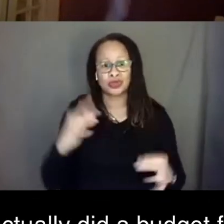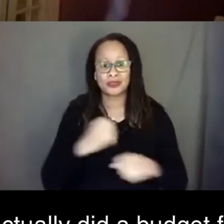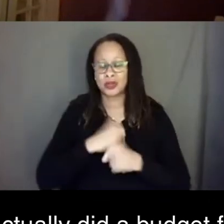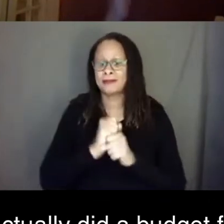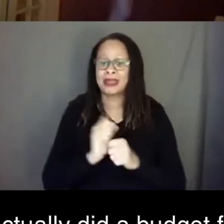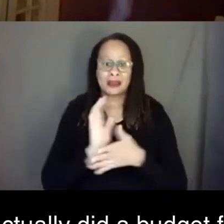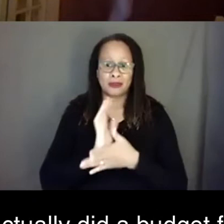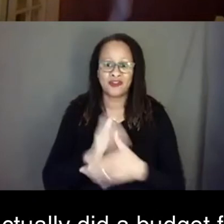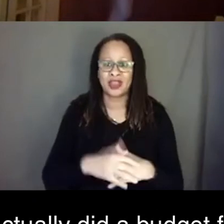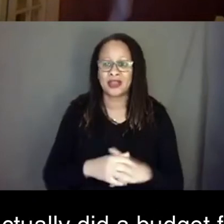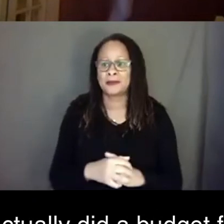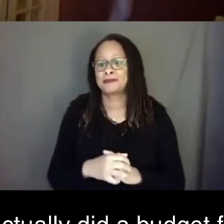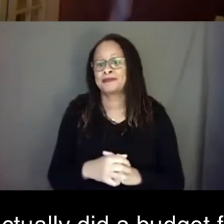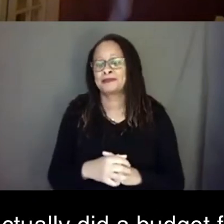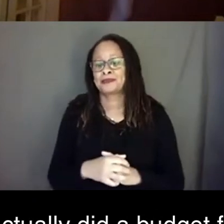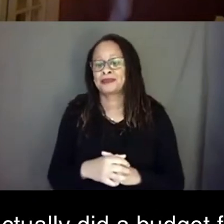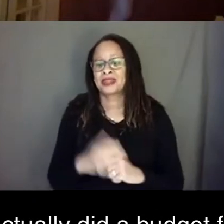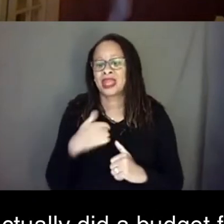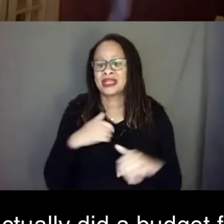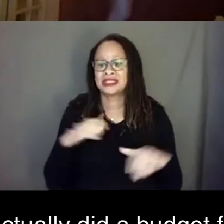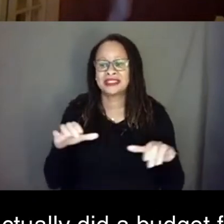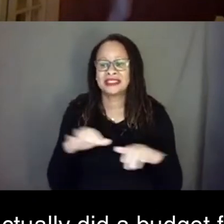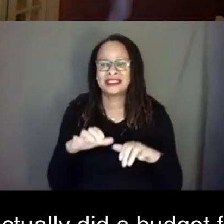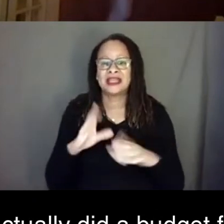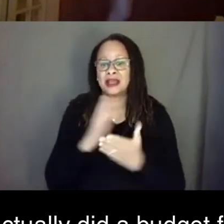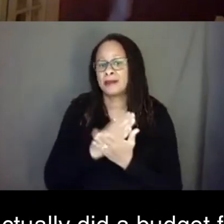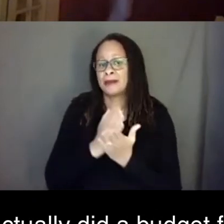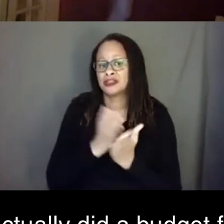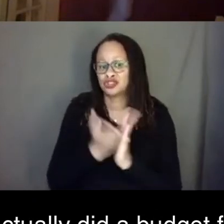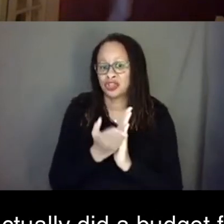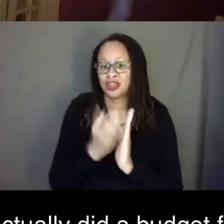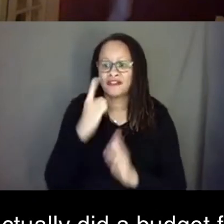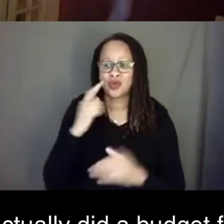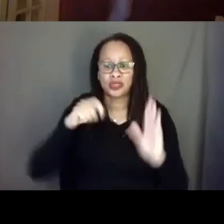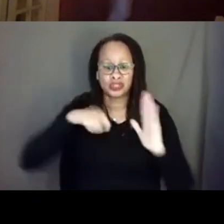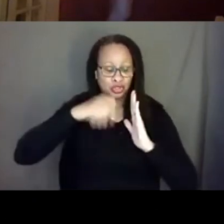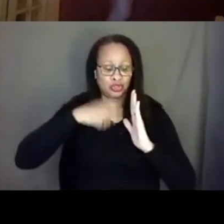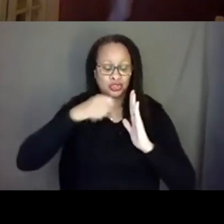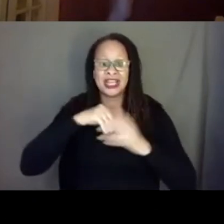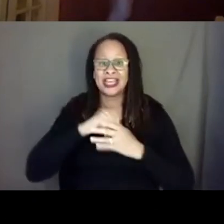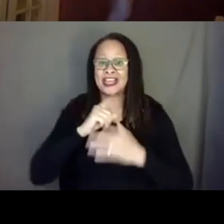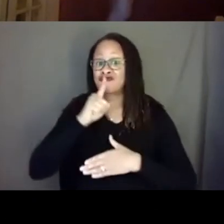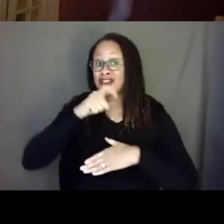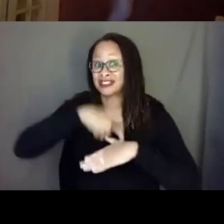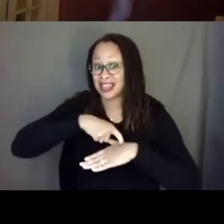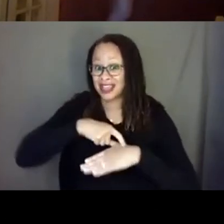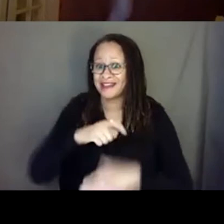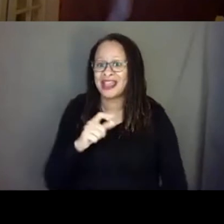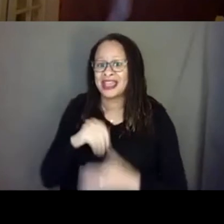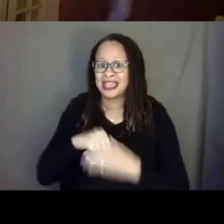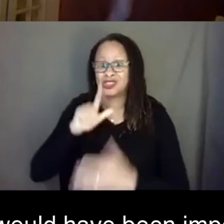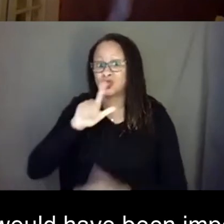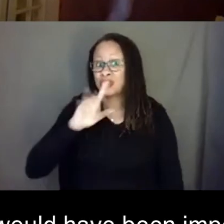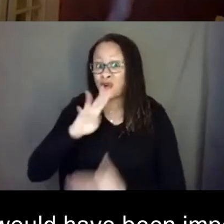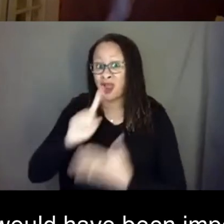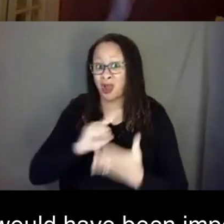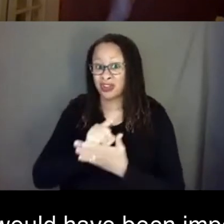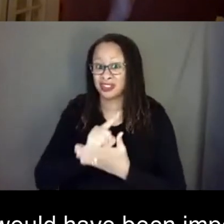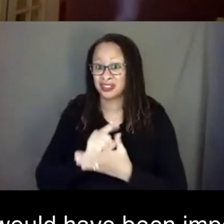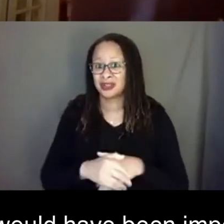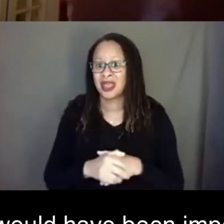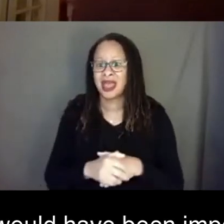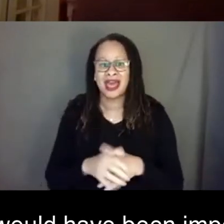actually did a budget for shooting it in real time, like in 24 hours, which would have